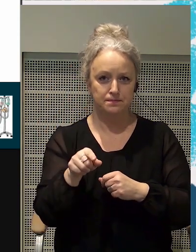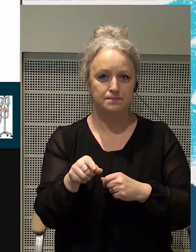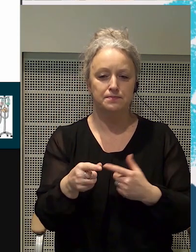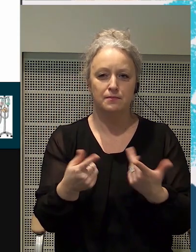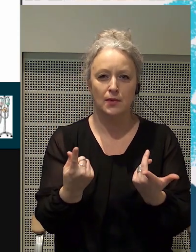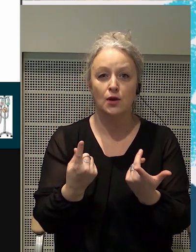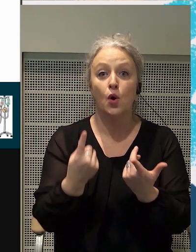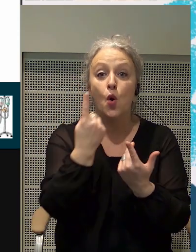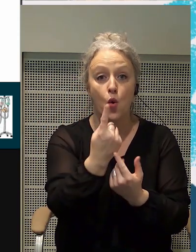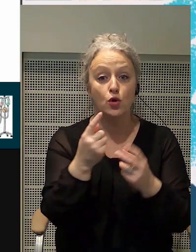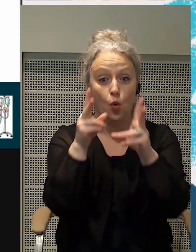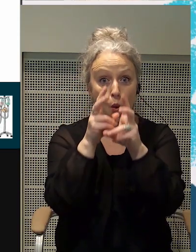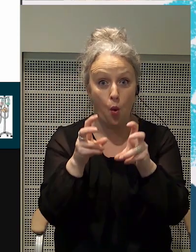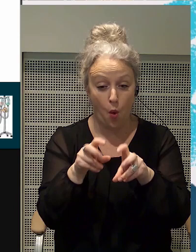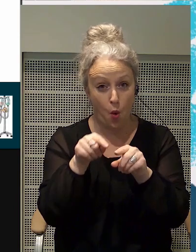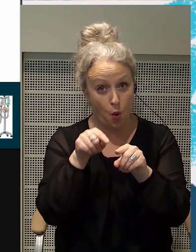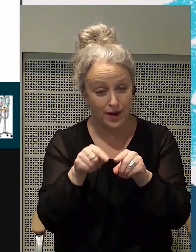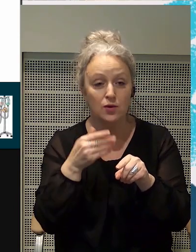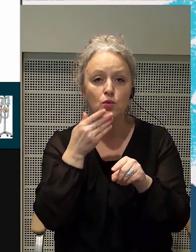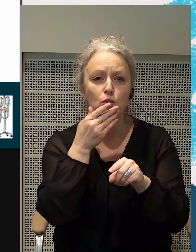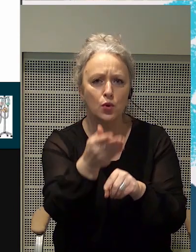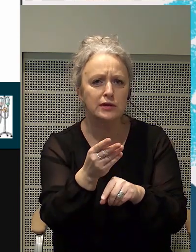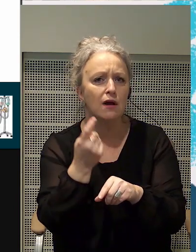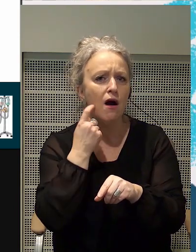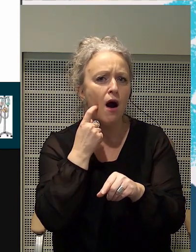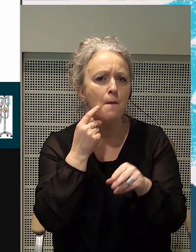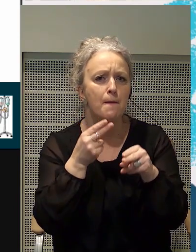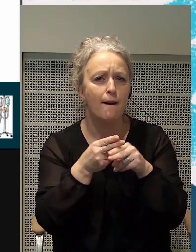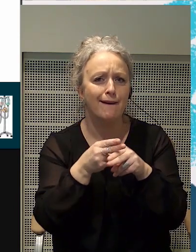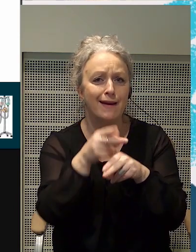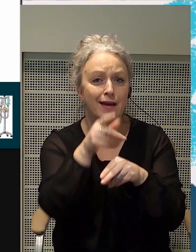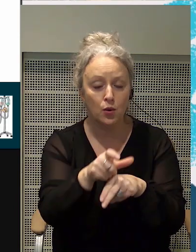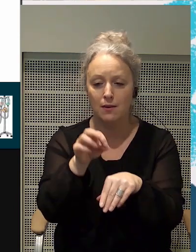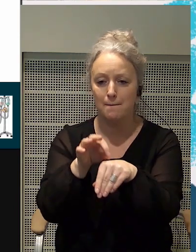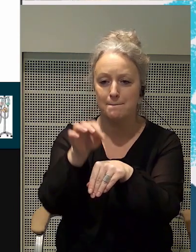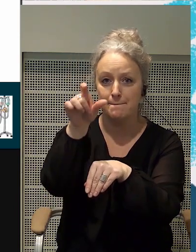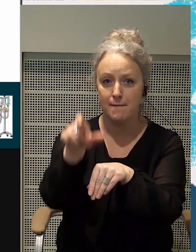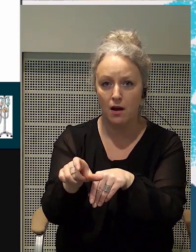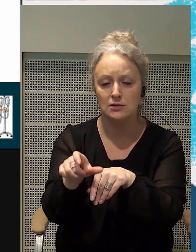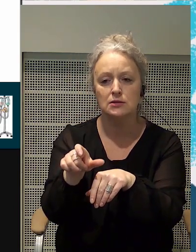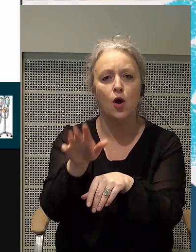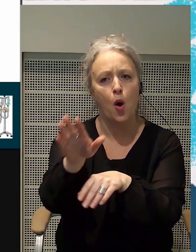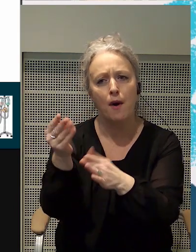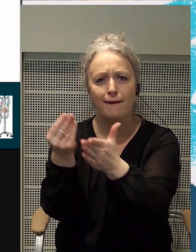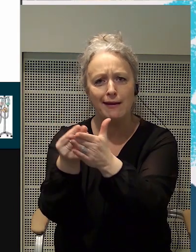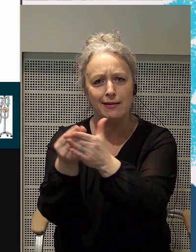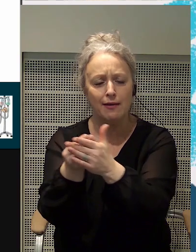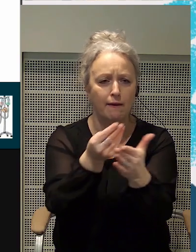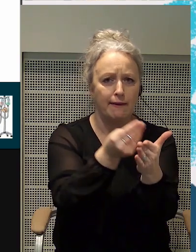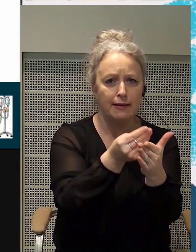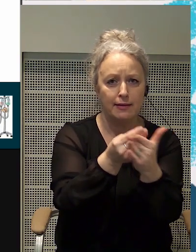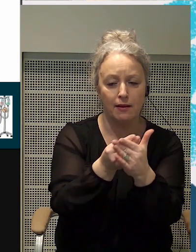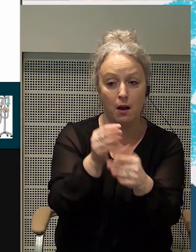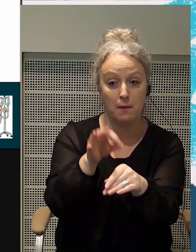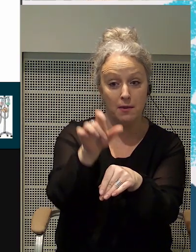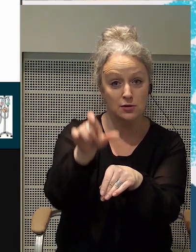like sleep, eating, pain. And on 4 of the 7 parameters that they inquired about, there